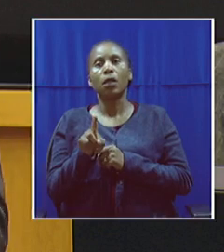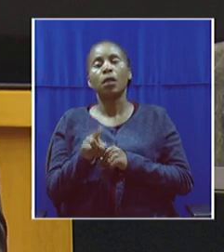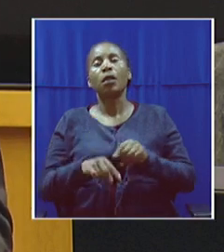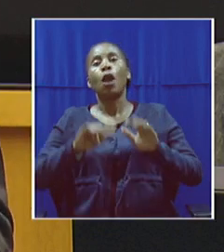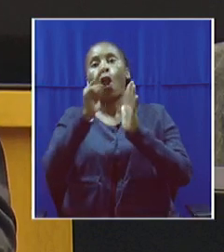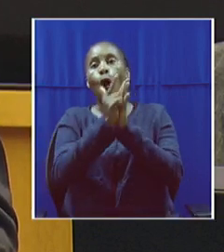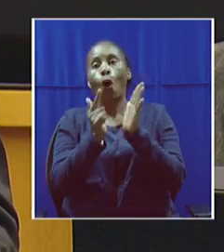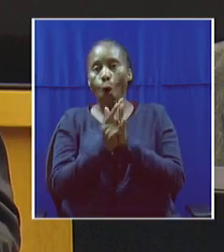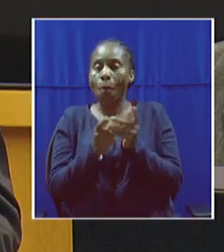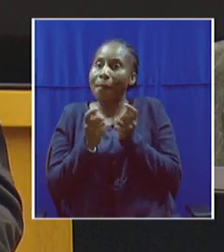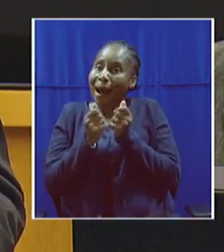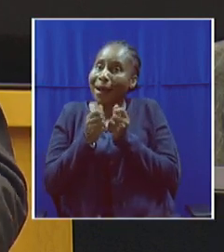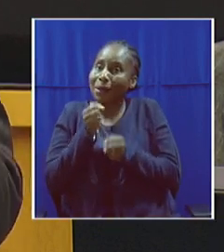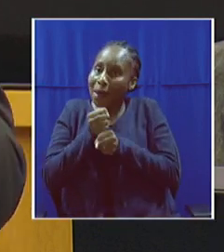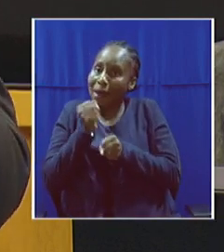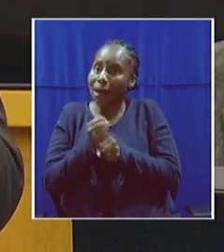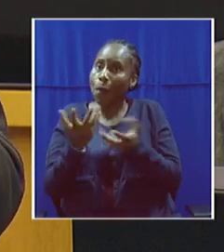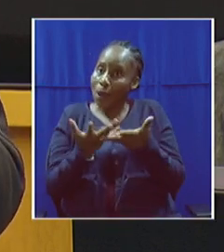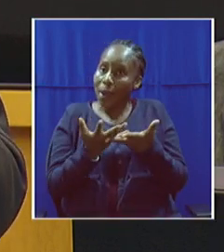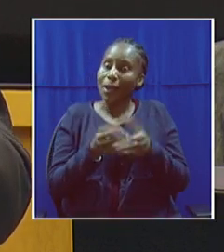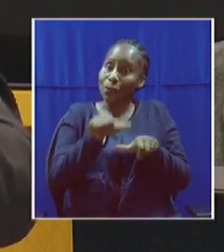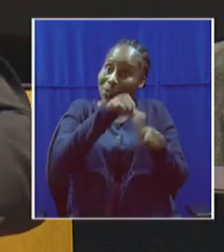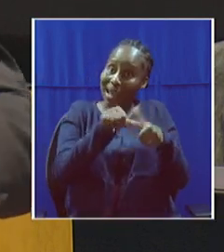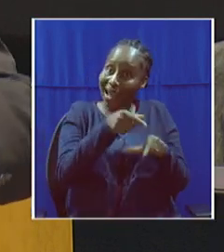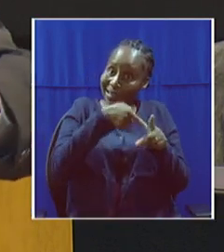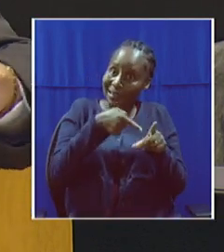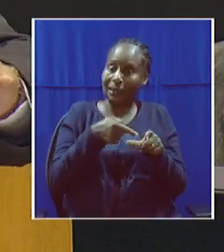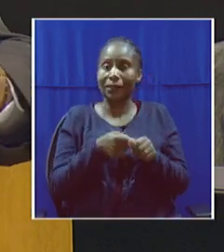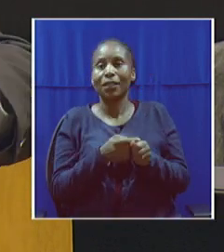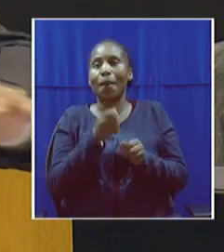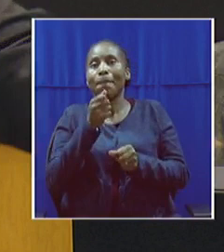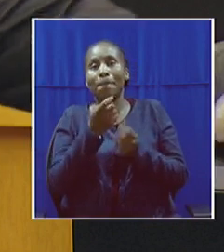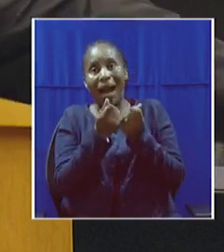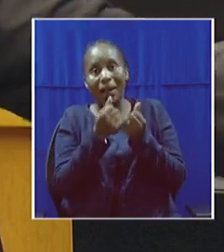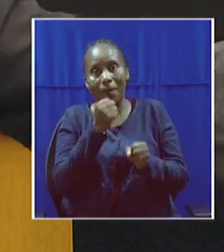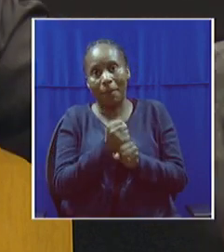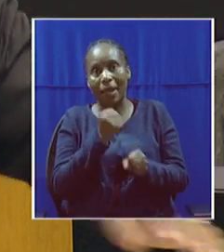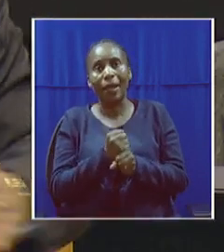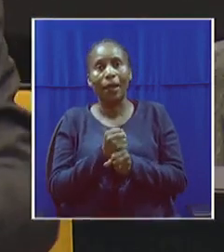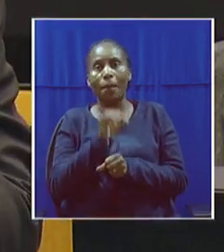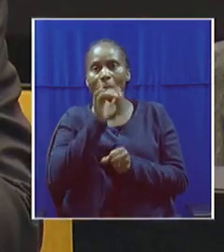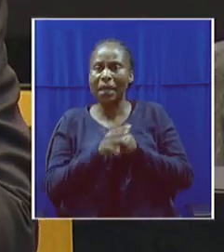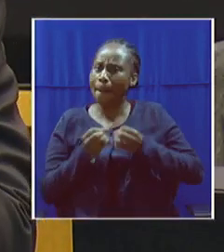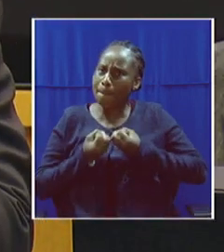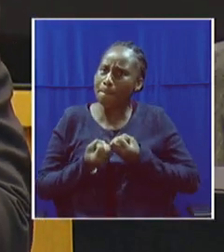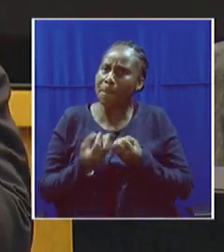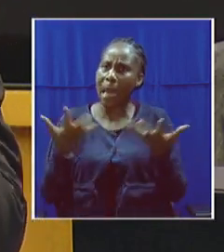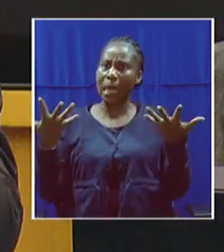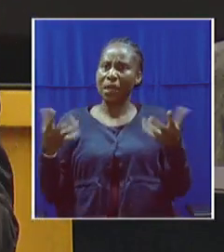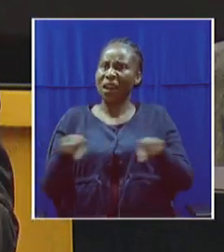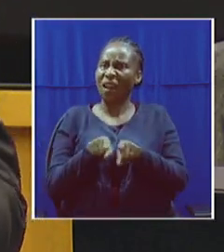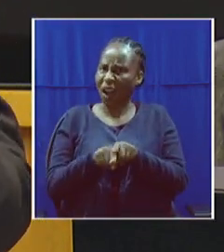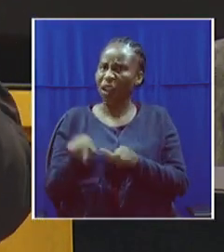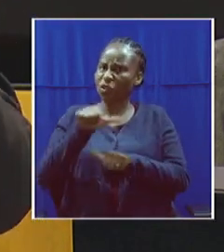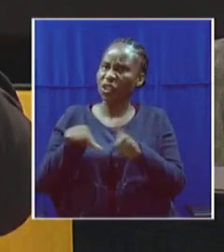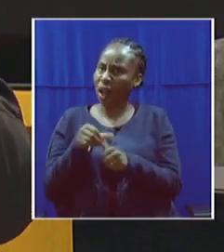capitalist society and there will be fewer it will not be many of them as if it's a social program it